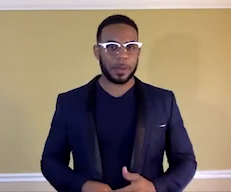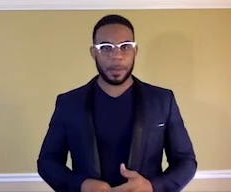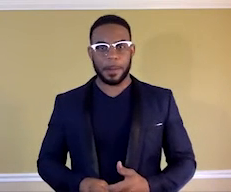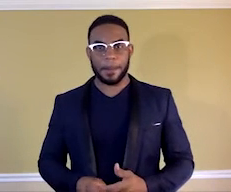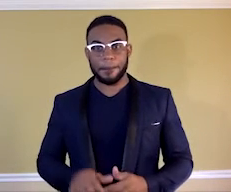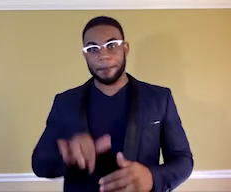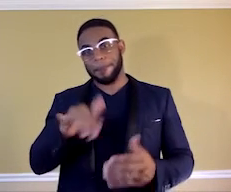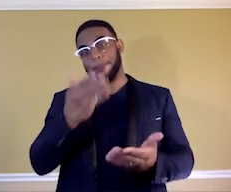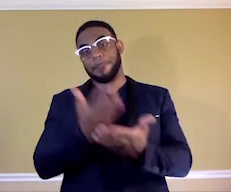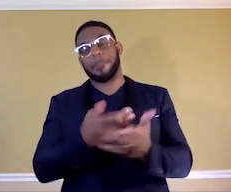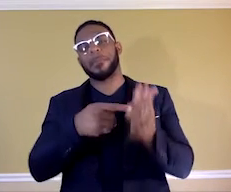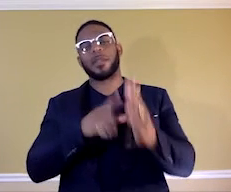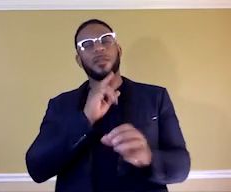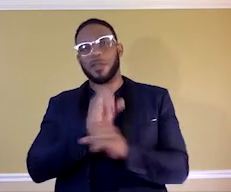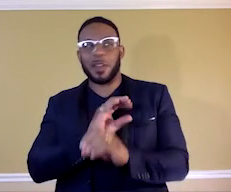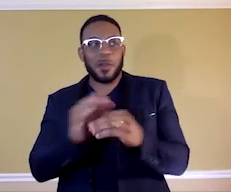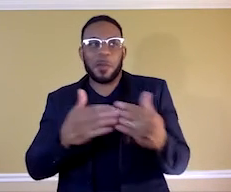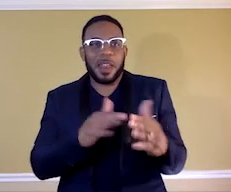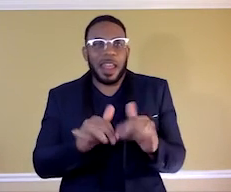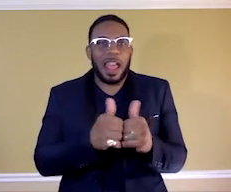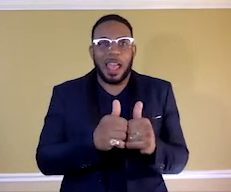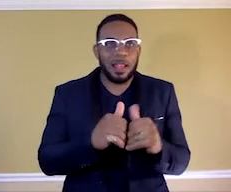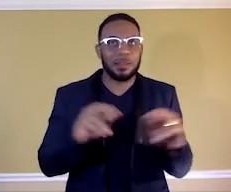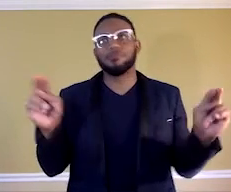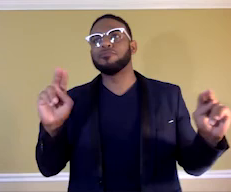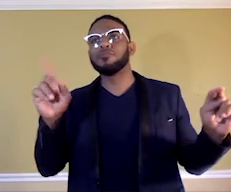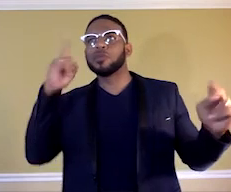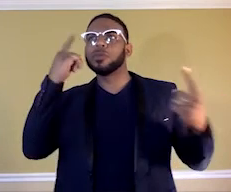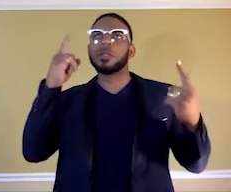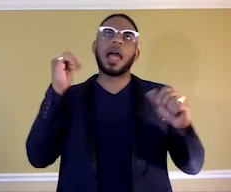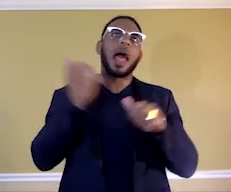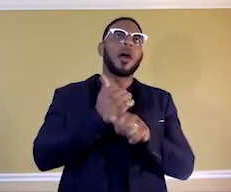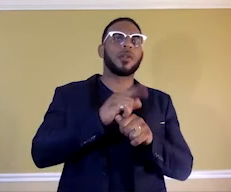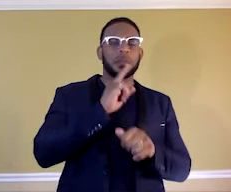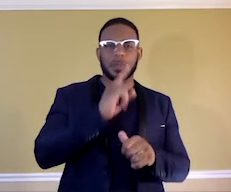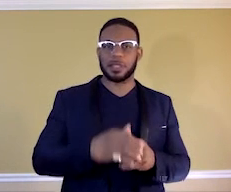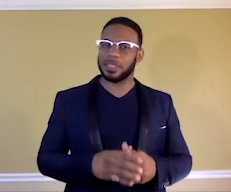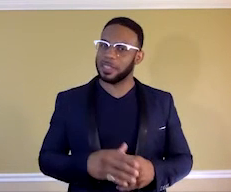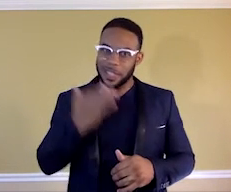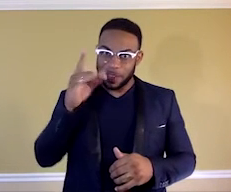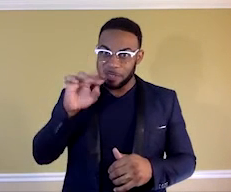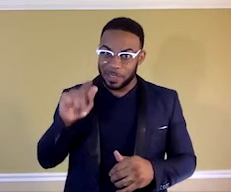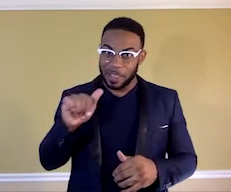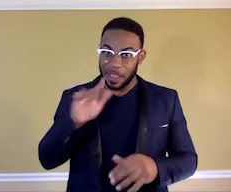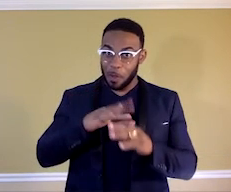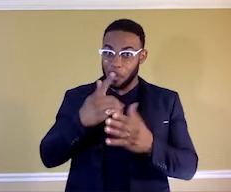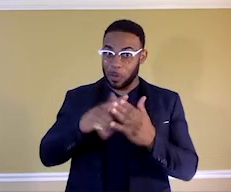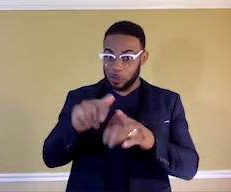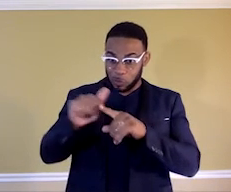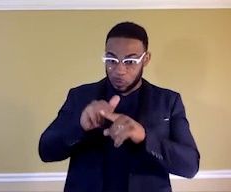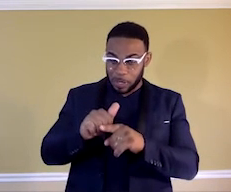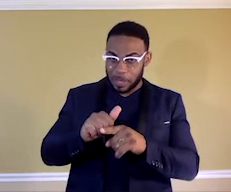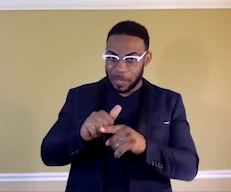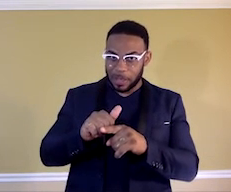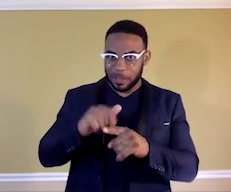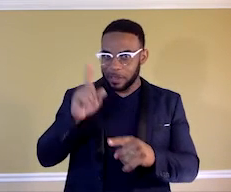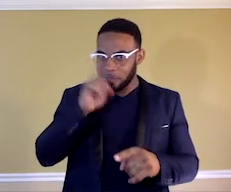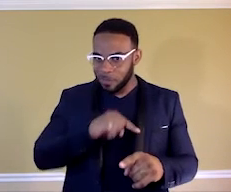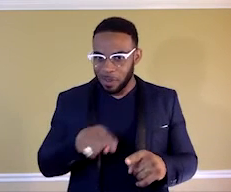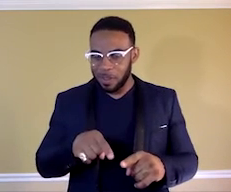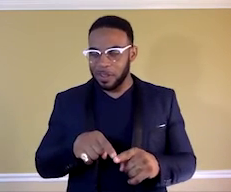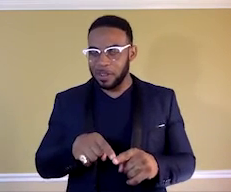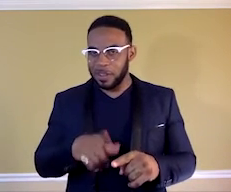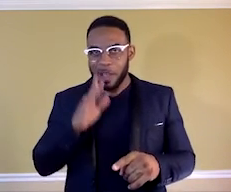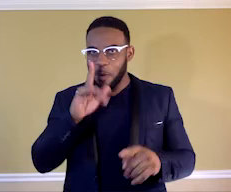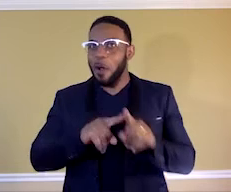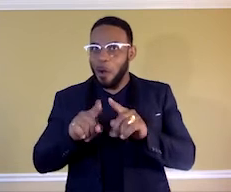And this shows really that no matter how impartial we might consider an algorithm to be, if the data on which it is trained is flawed,